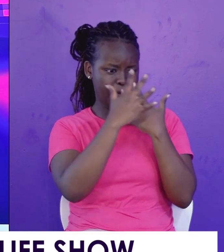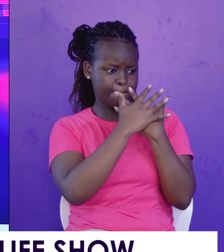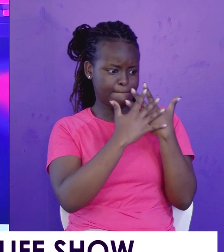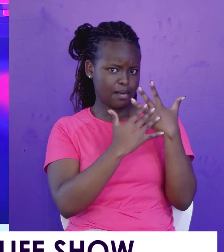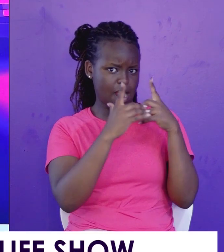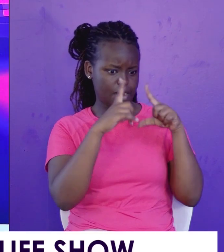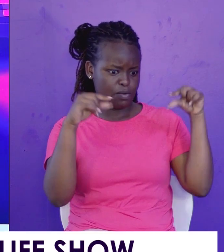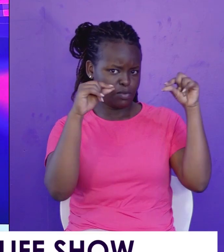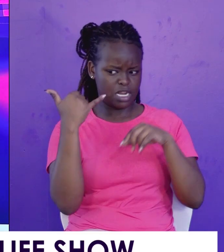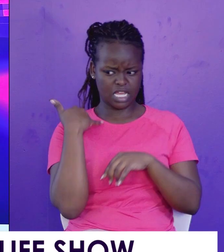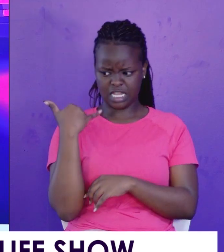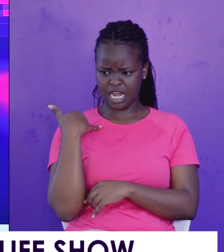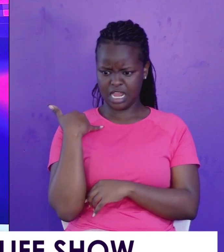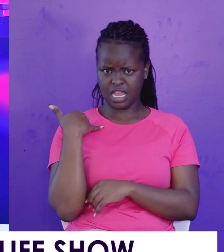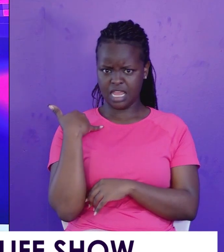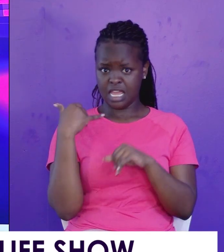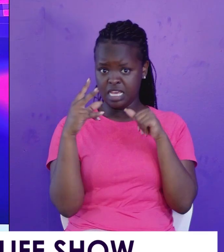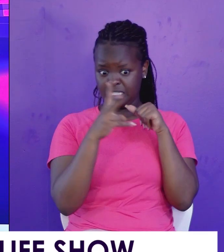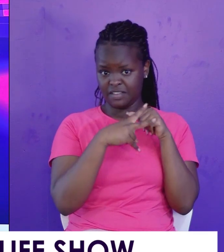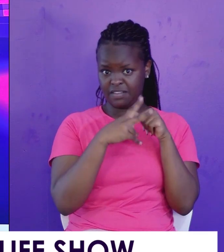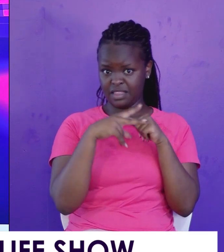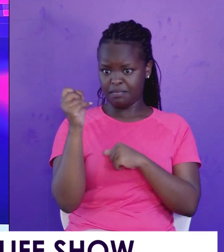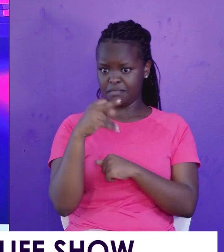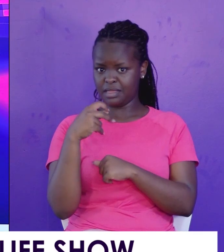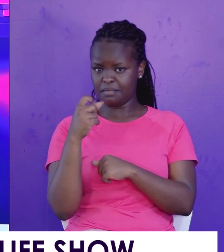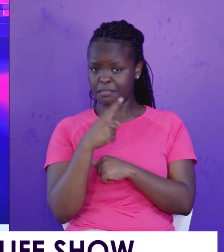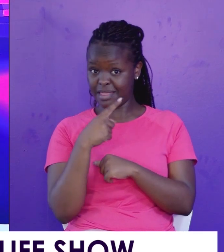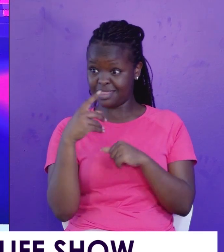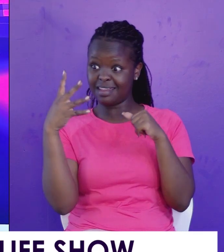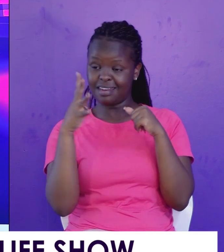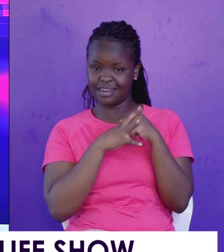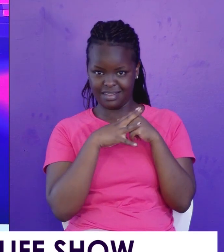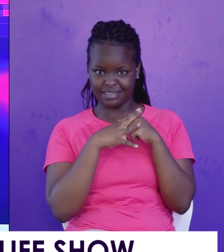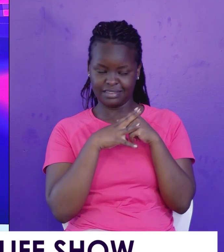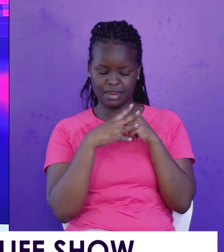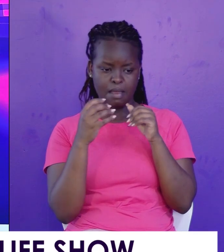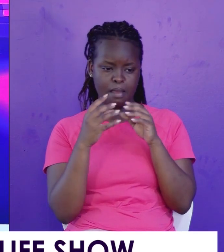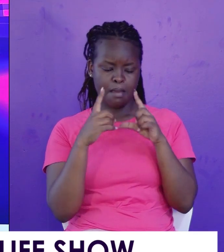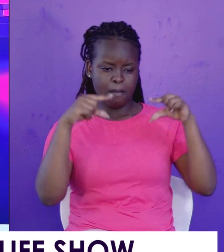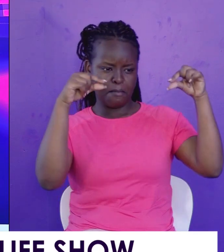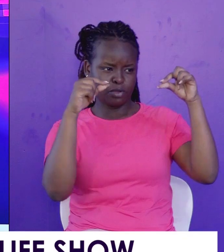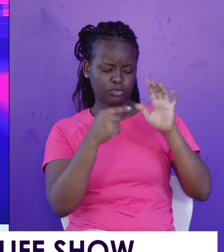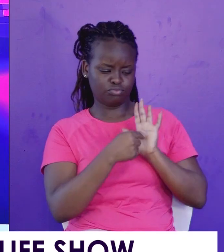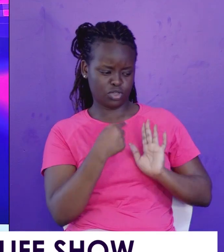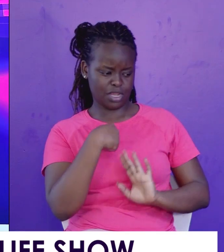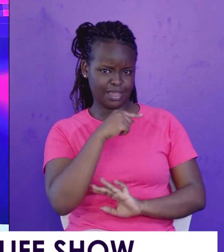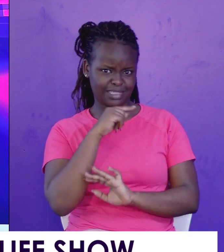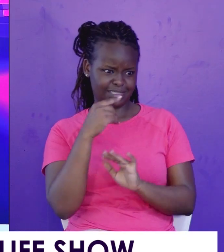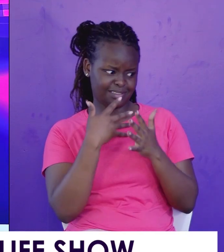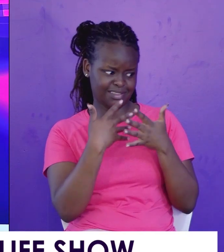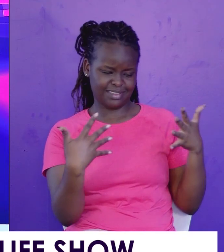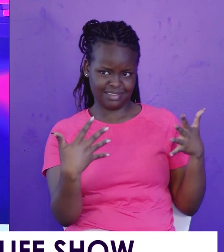Yeah. 7th of September. The moon is showing us things. Yes. So those are signs up